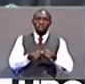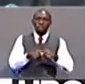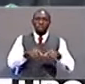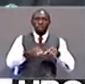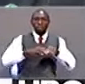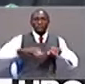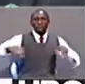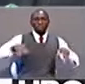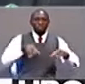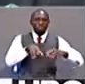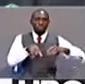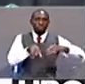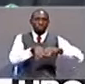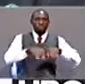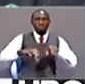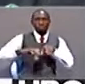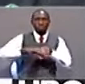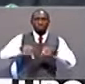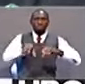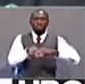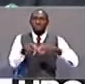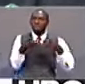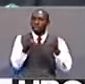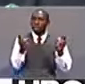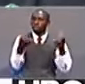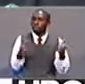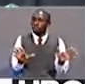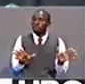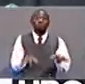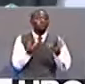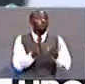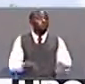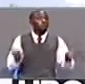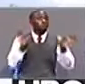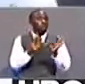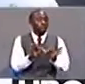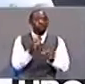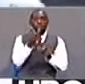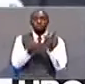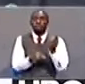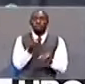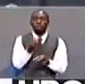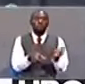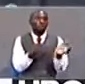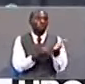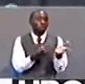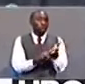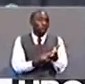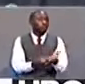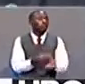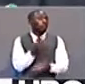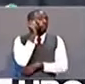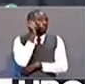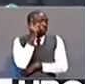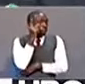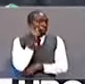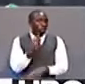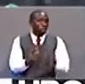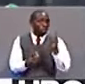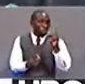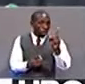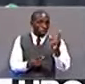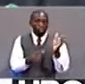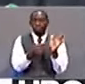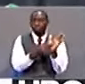the EPC management activities. It is important for the people of Uganda to take note of and